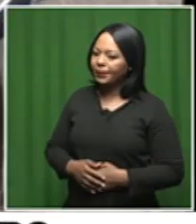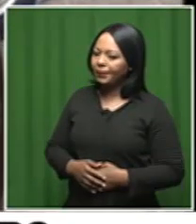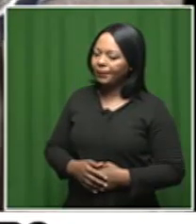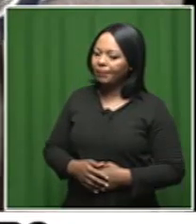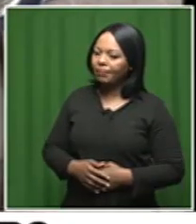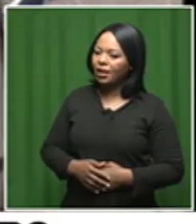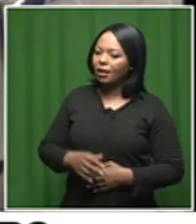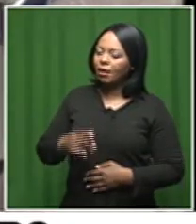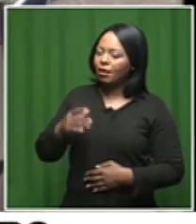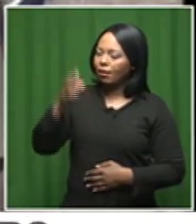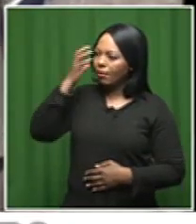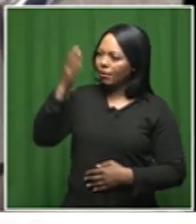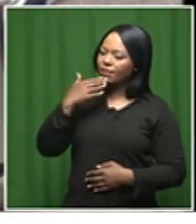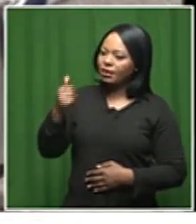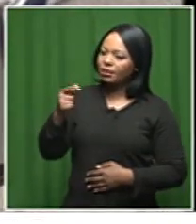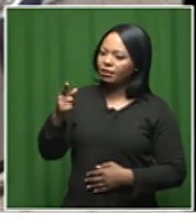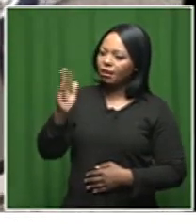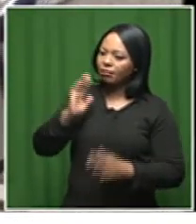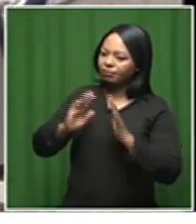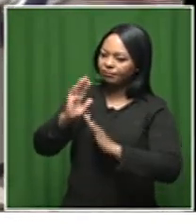Yeah, sorry, Prof, continue.